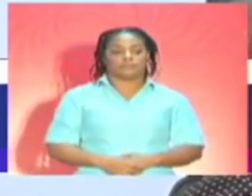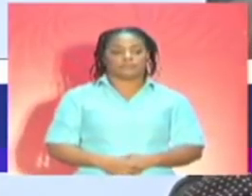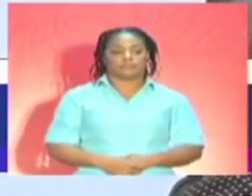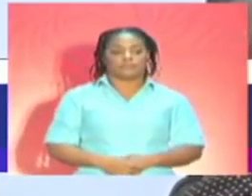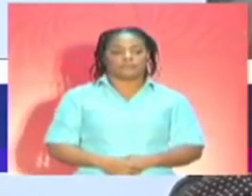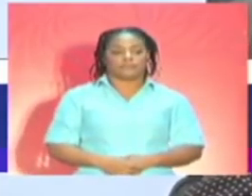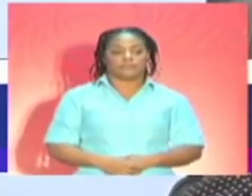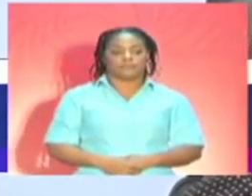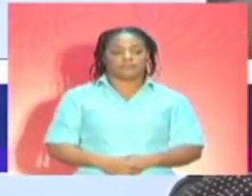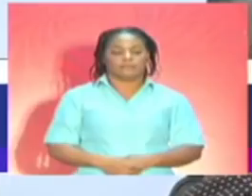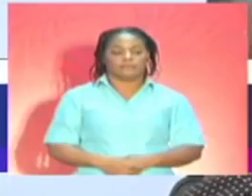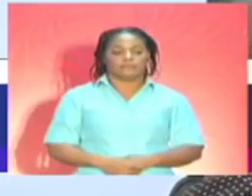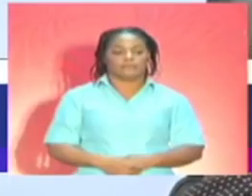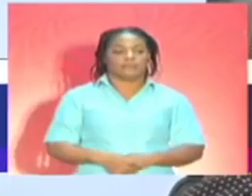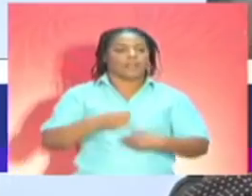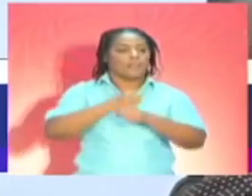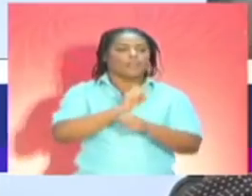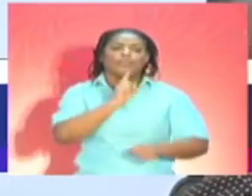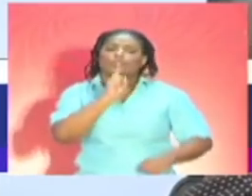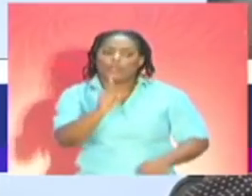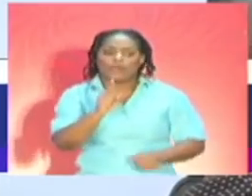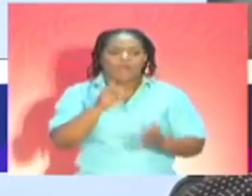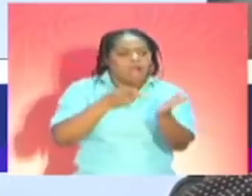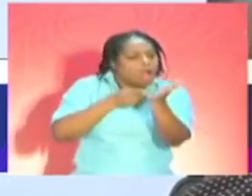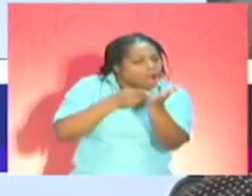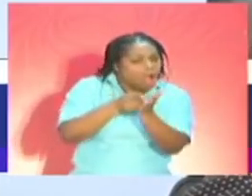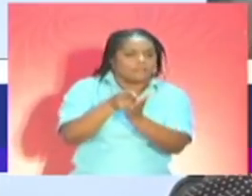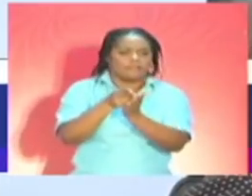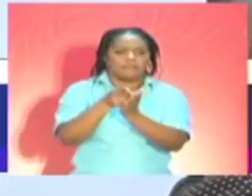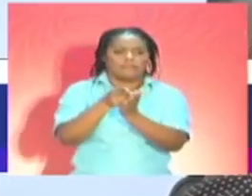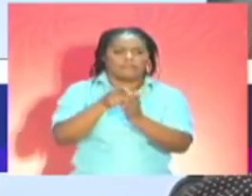proactive, honest communication is important.